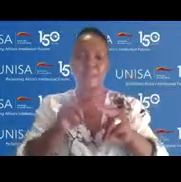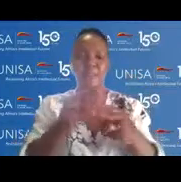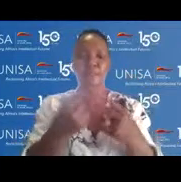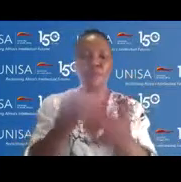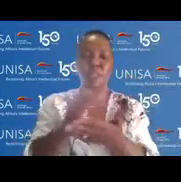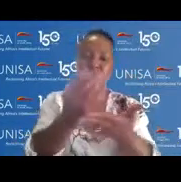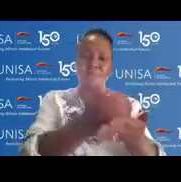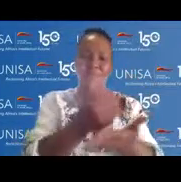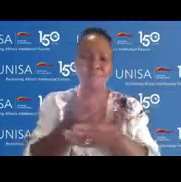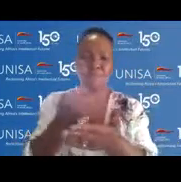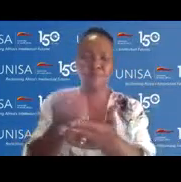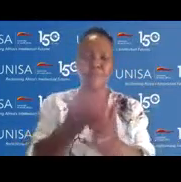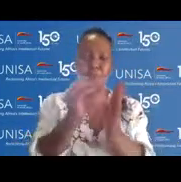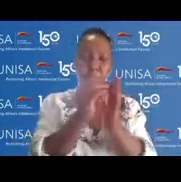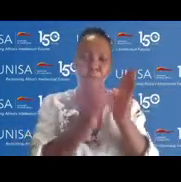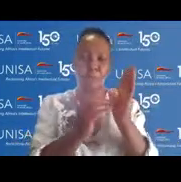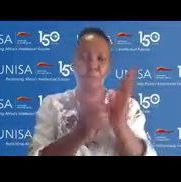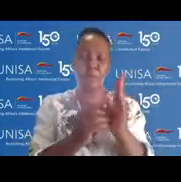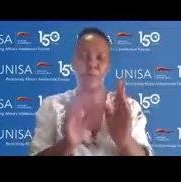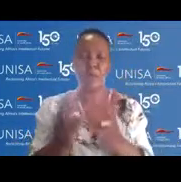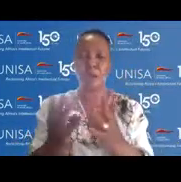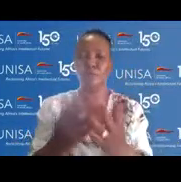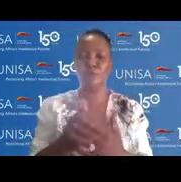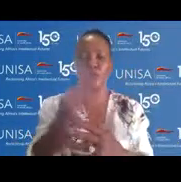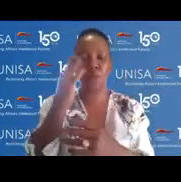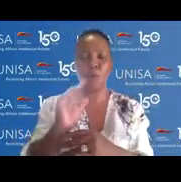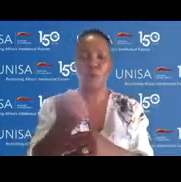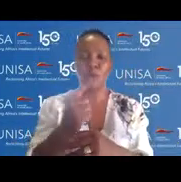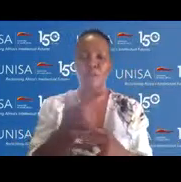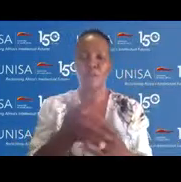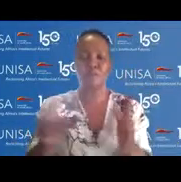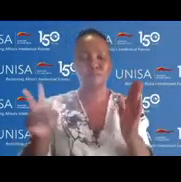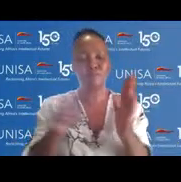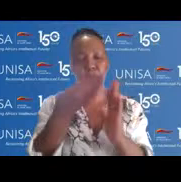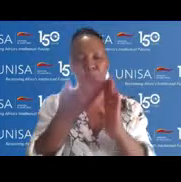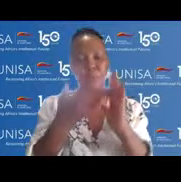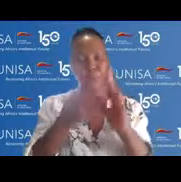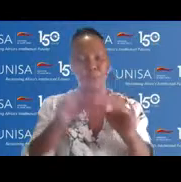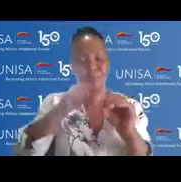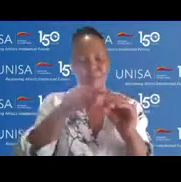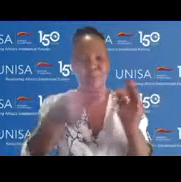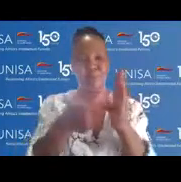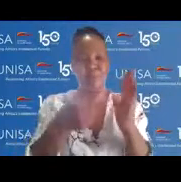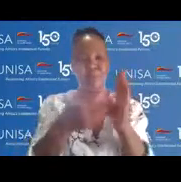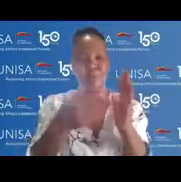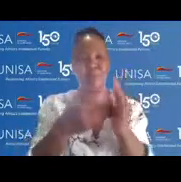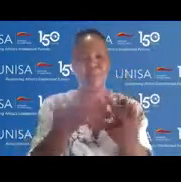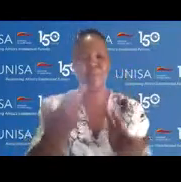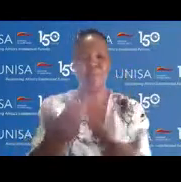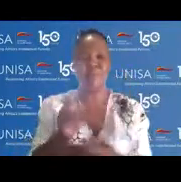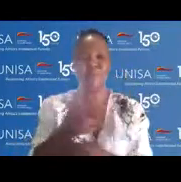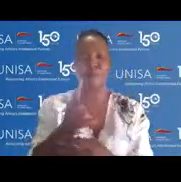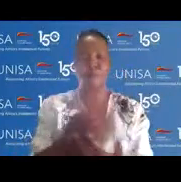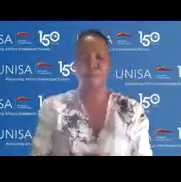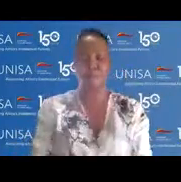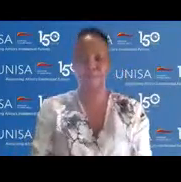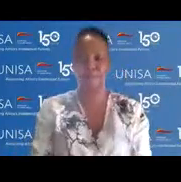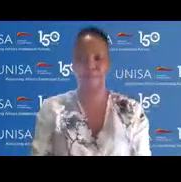app is trustworthy? So have a look through the content on this page as well. And